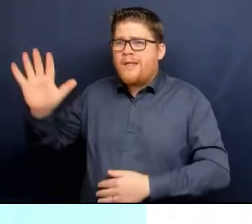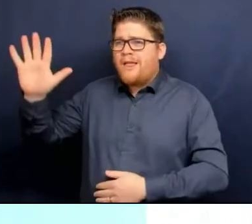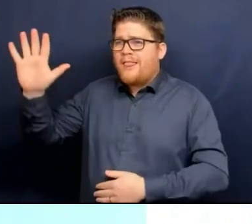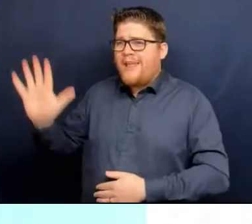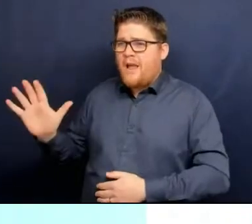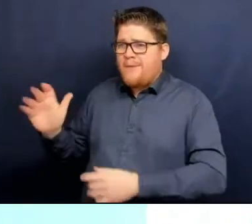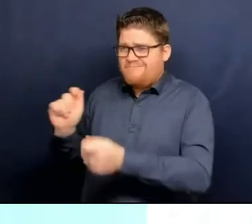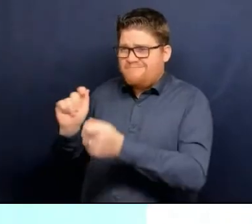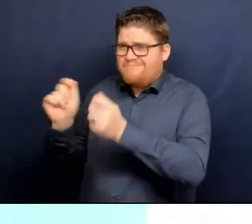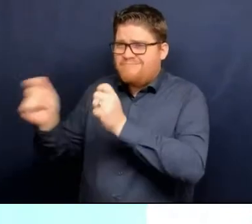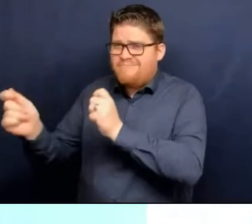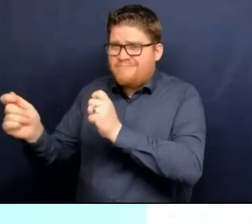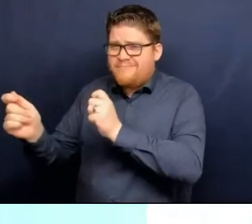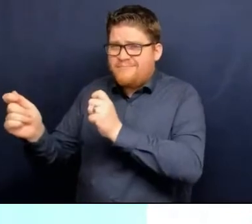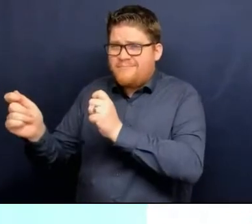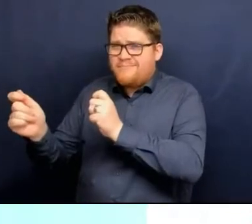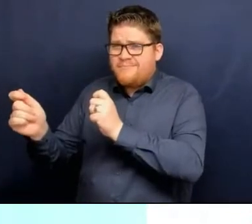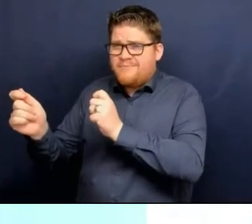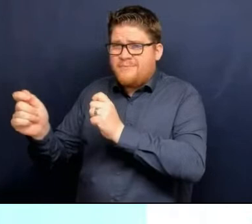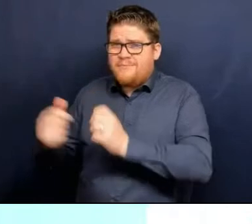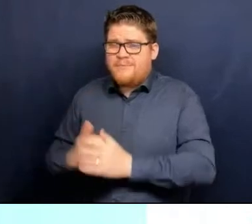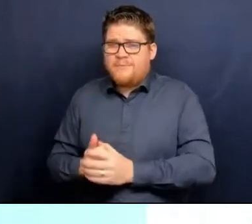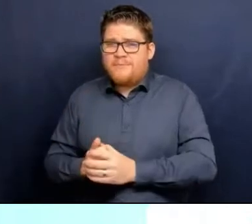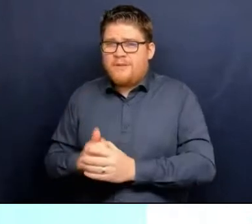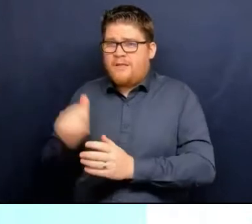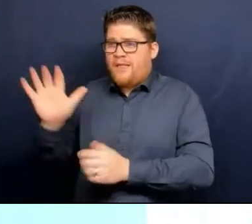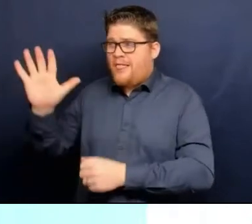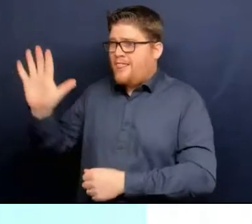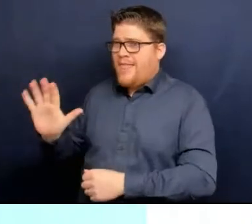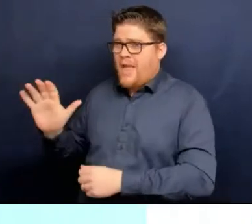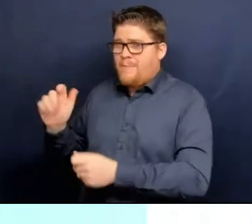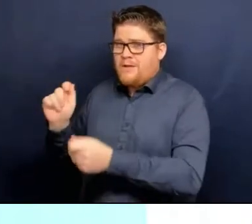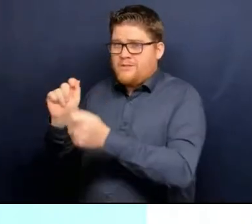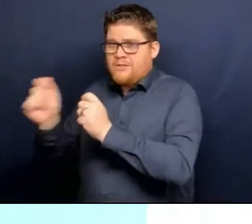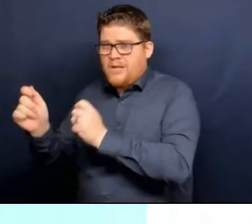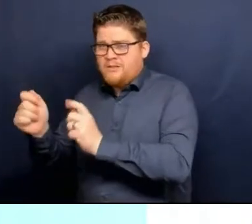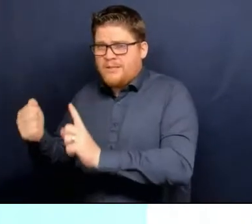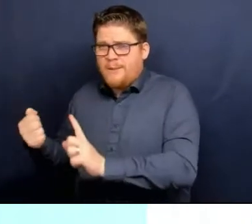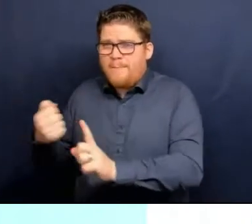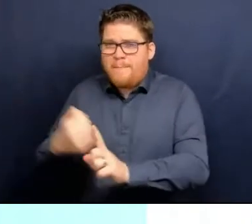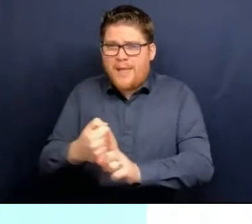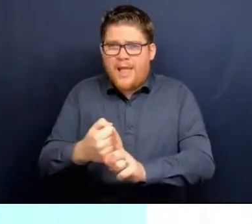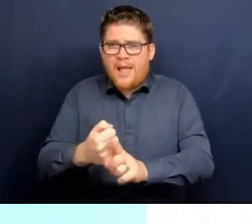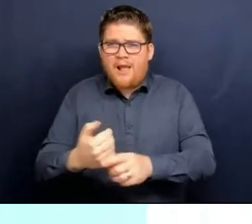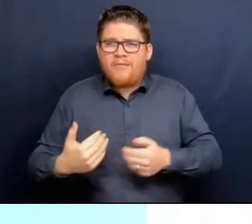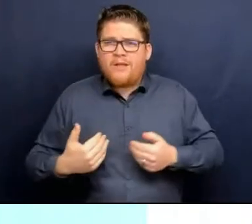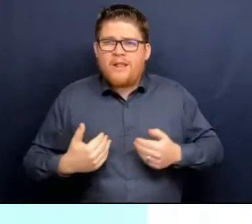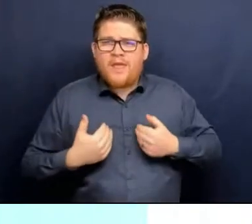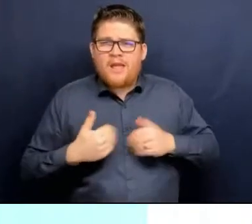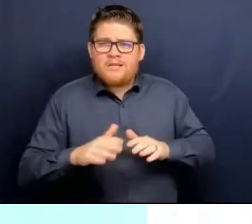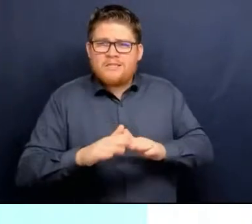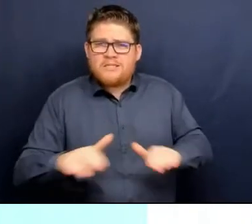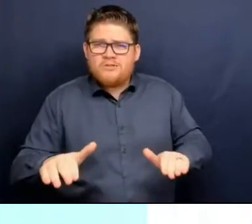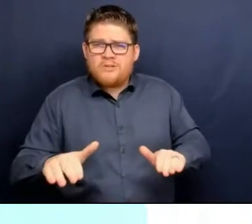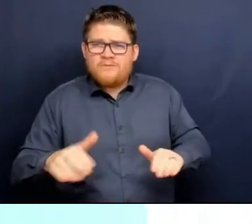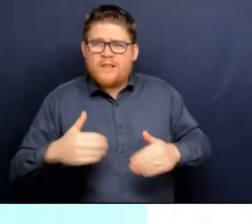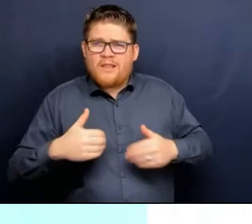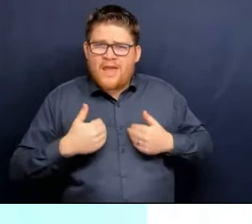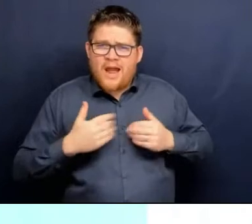have. And that's not only our young people, but all people across the earth.